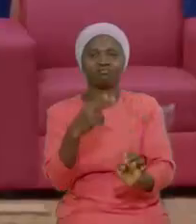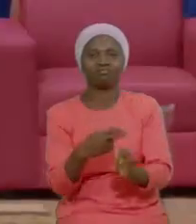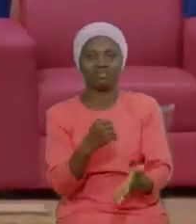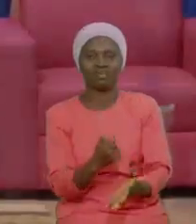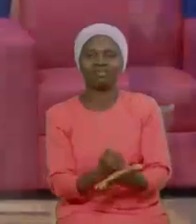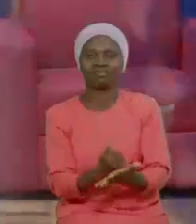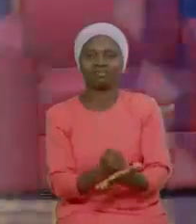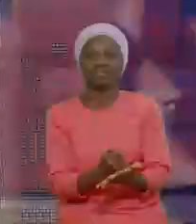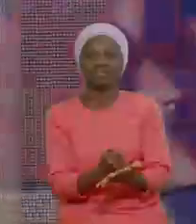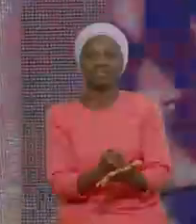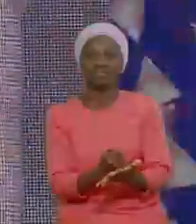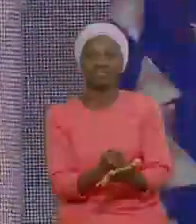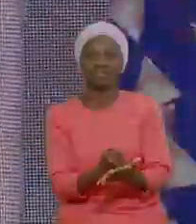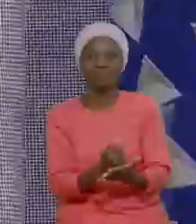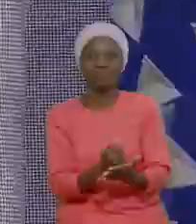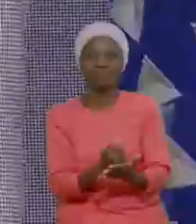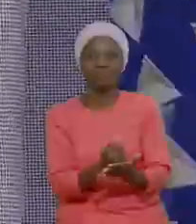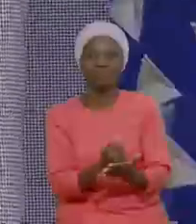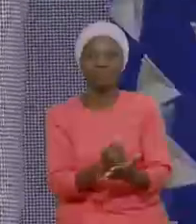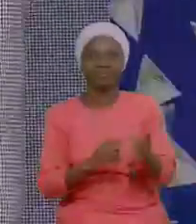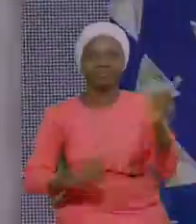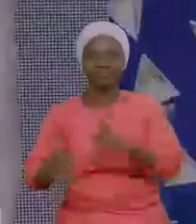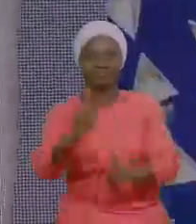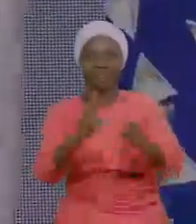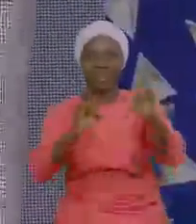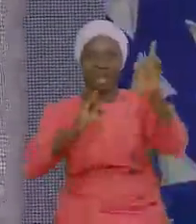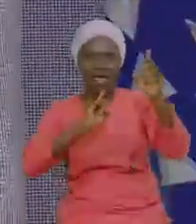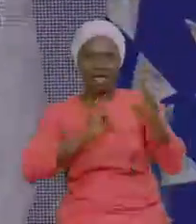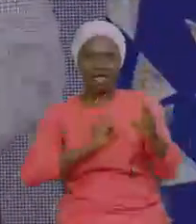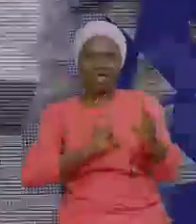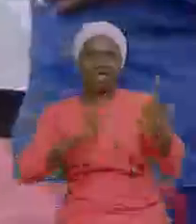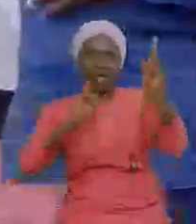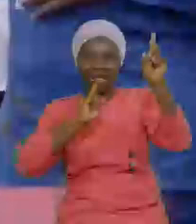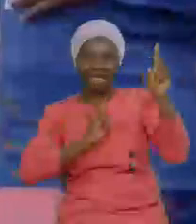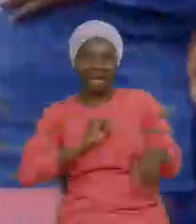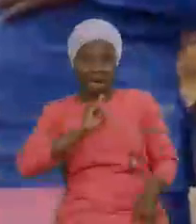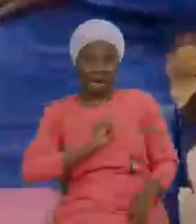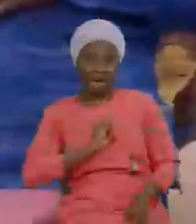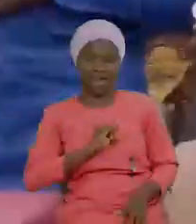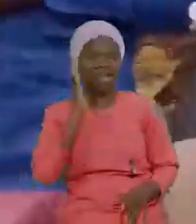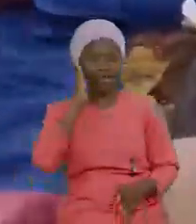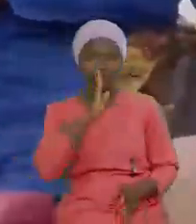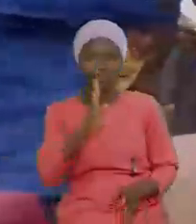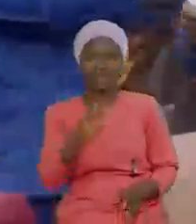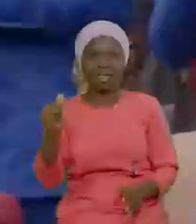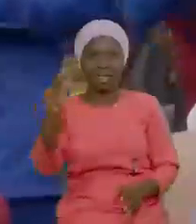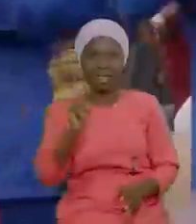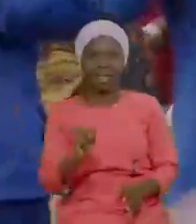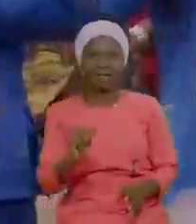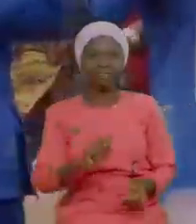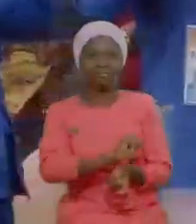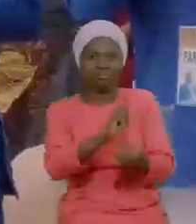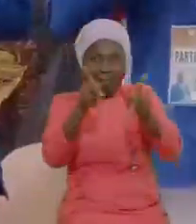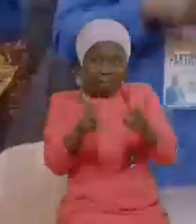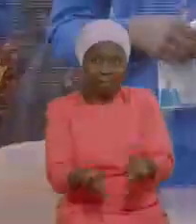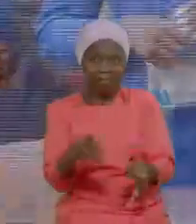I moi will be je serai an agent of change. Un agent de changement. Let me